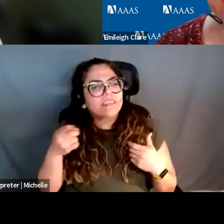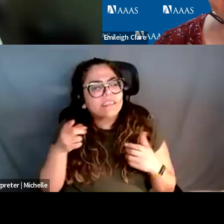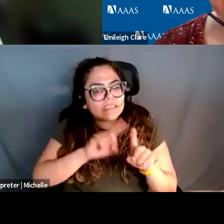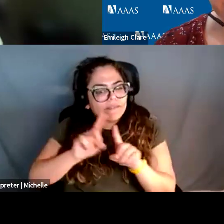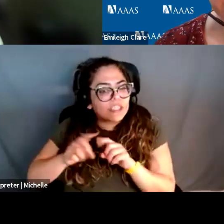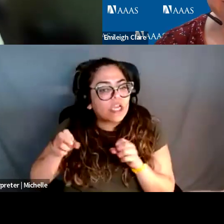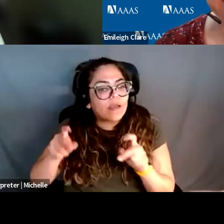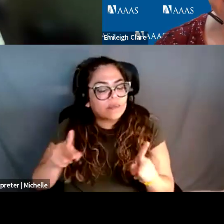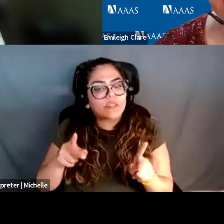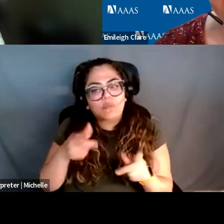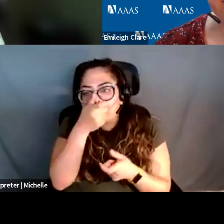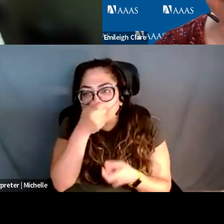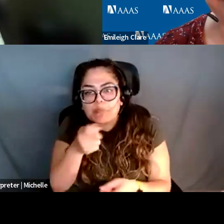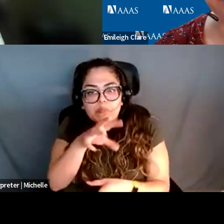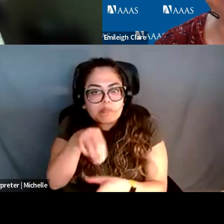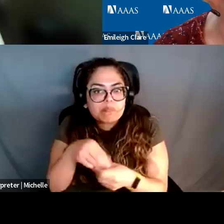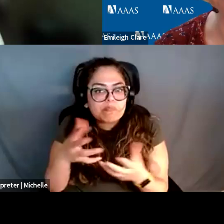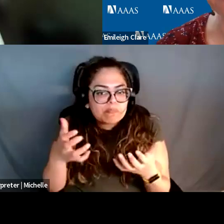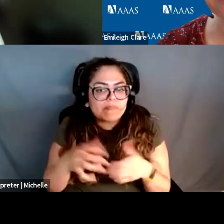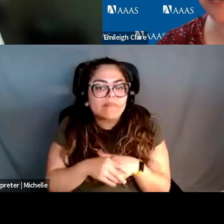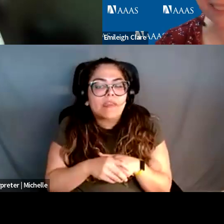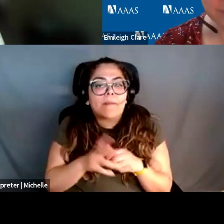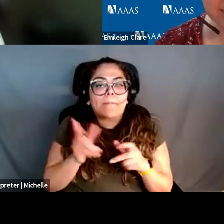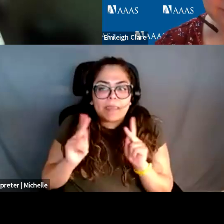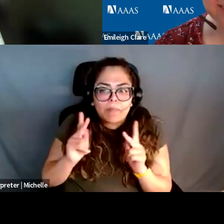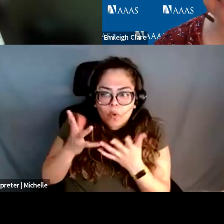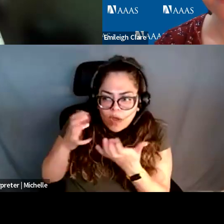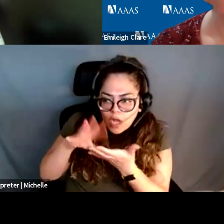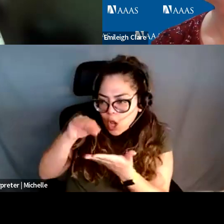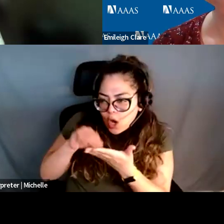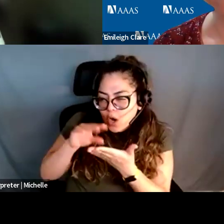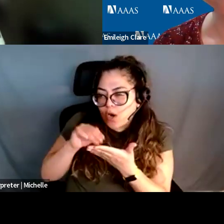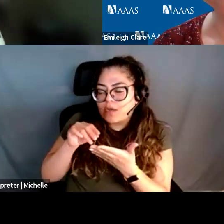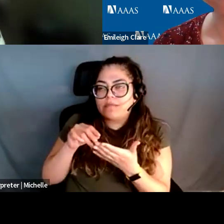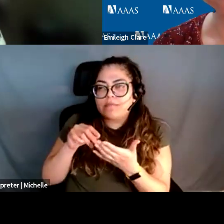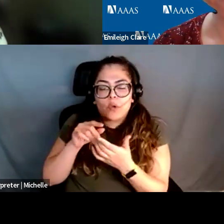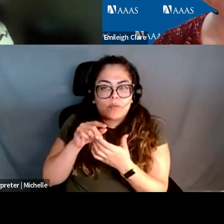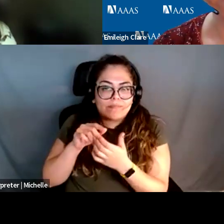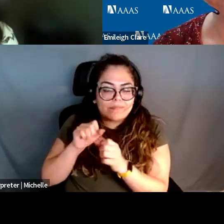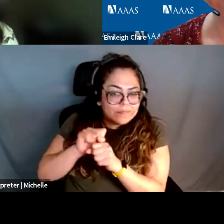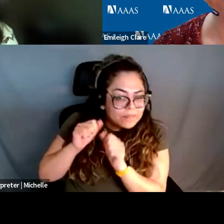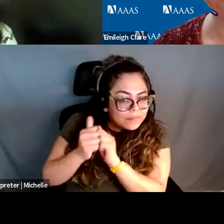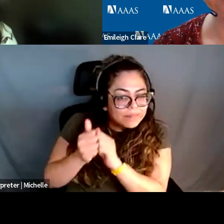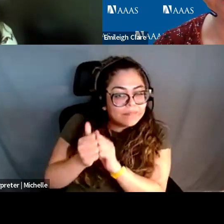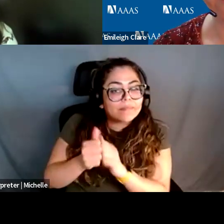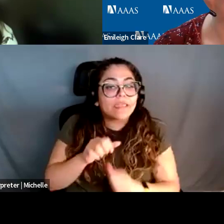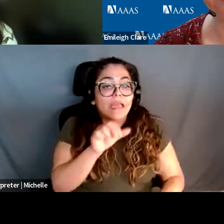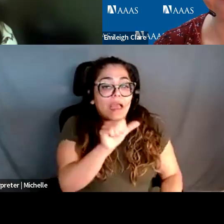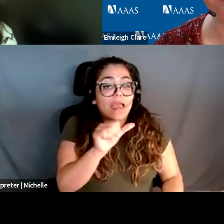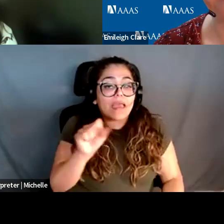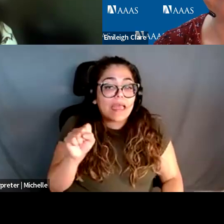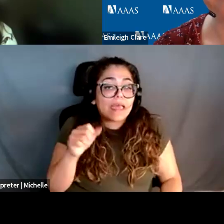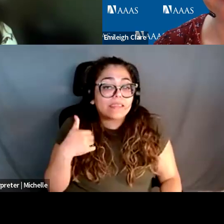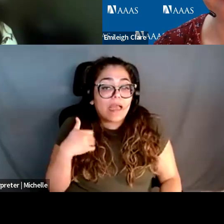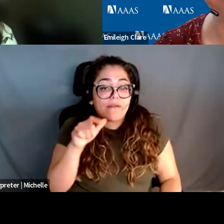with like folks that you'd like to learn from or collaborate with. AAAS has 24